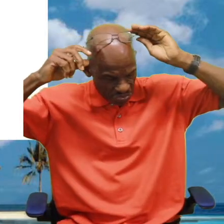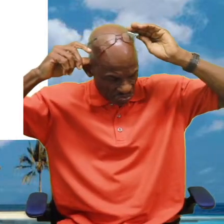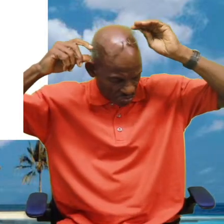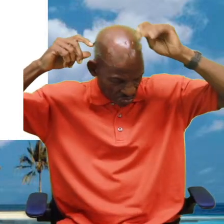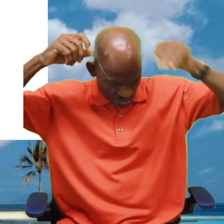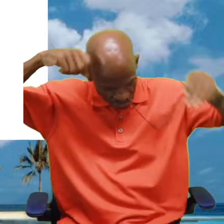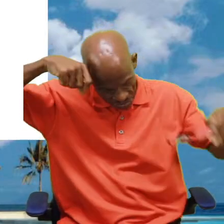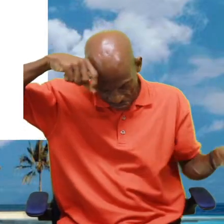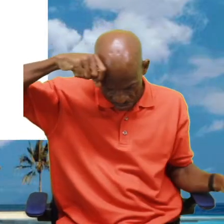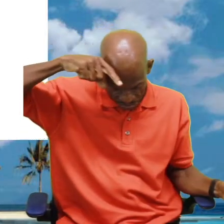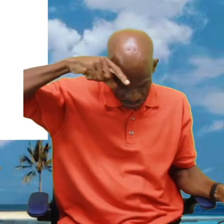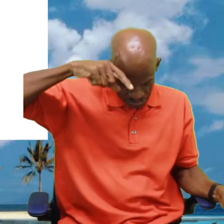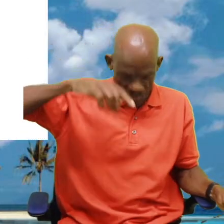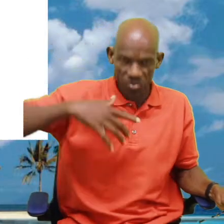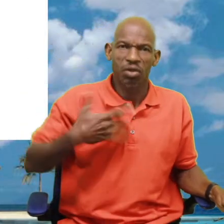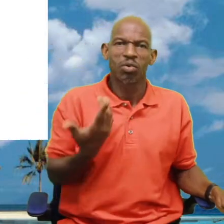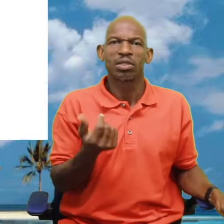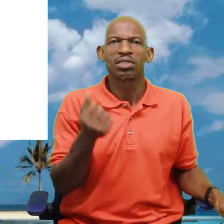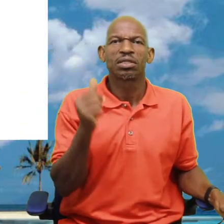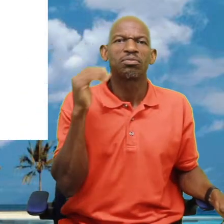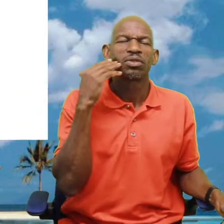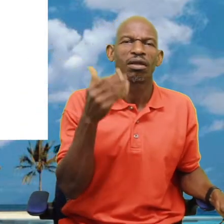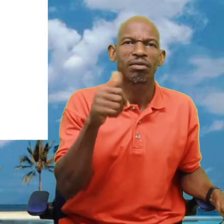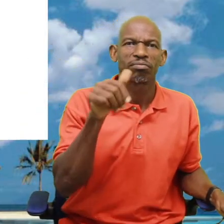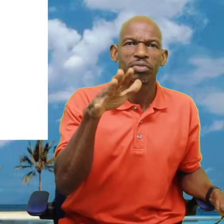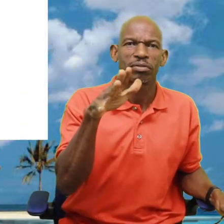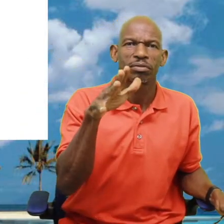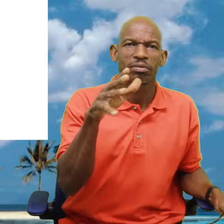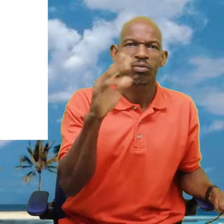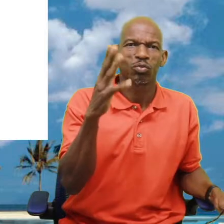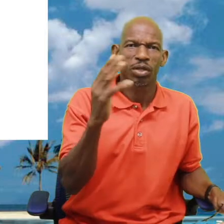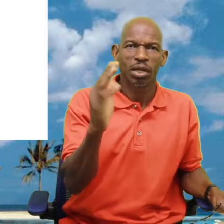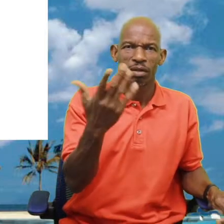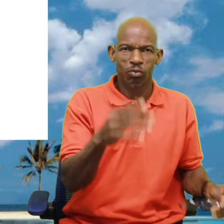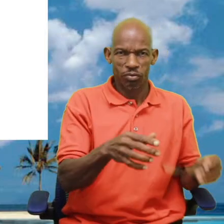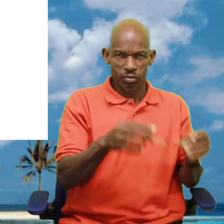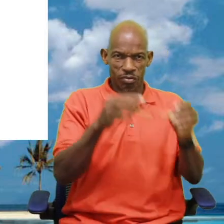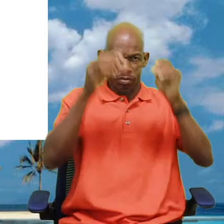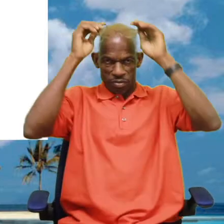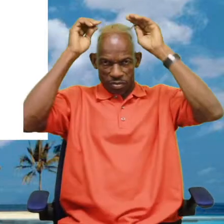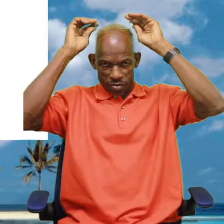can always WhatsApp me and I will help out, okay?